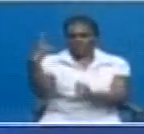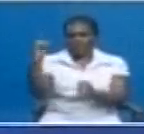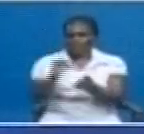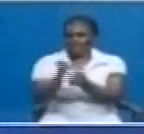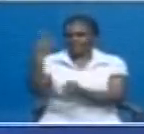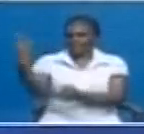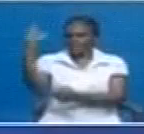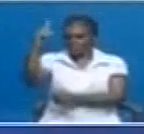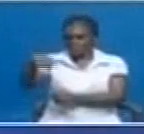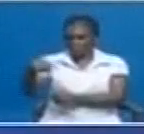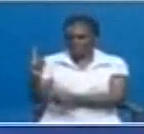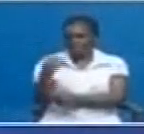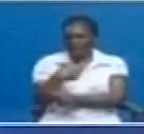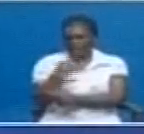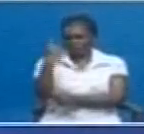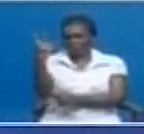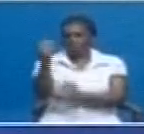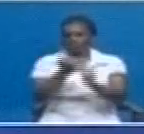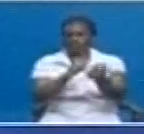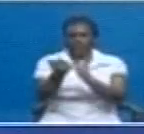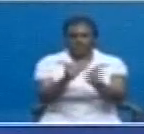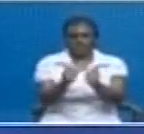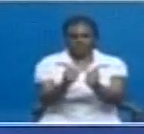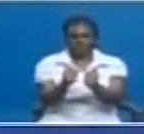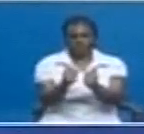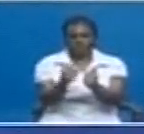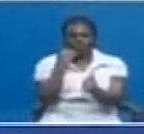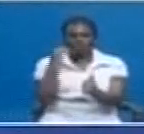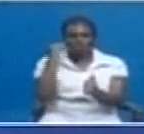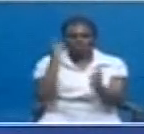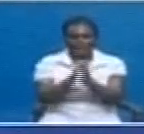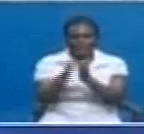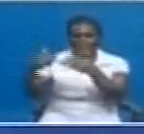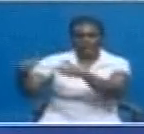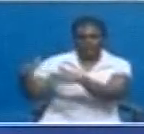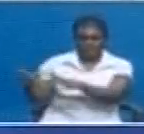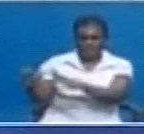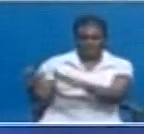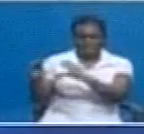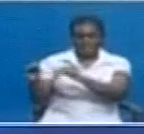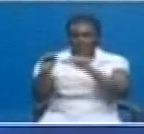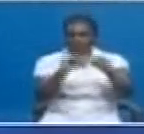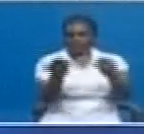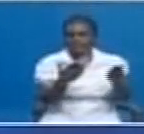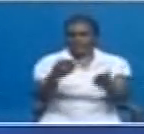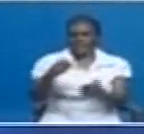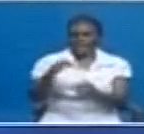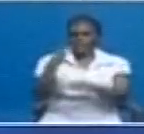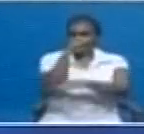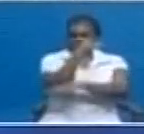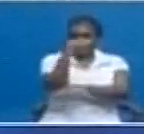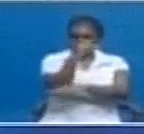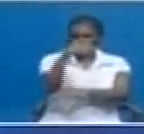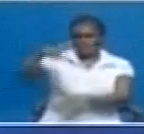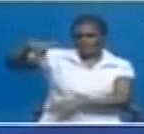2013 we won, we only had two games at home. We played Uganda home and away. Then we went and played Zimbabwe, we